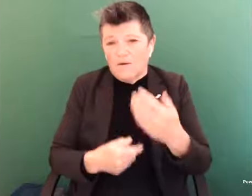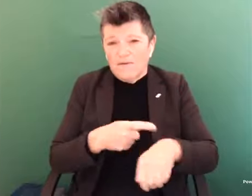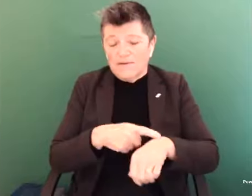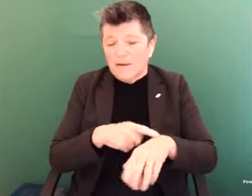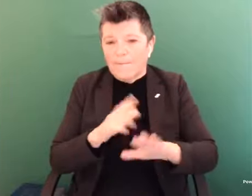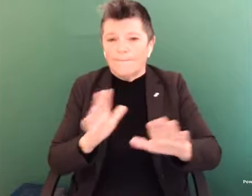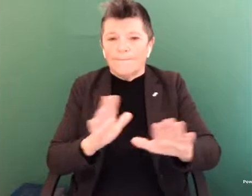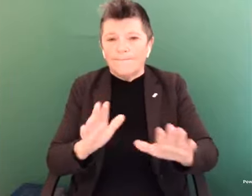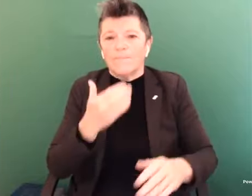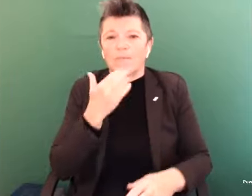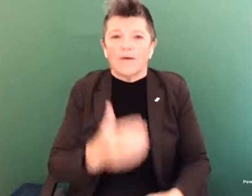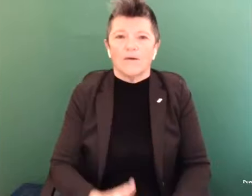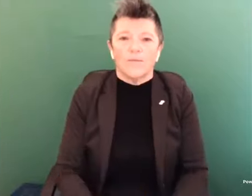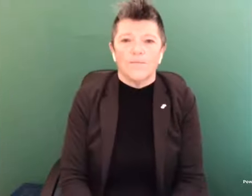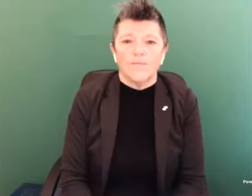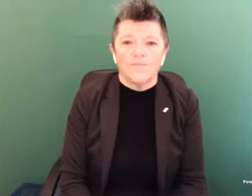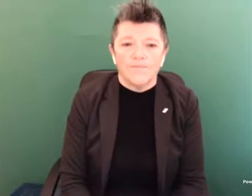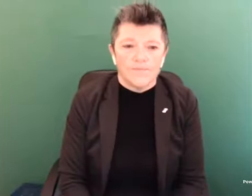lot.